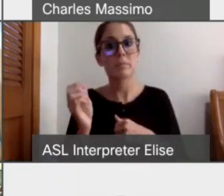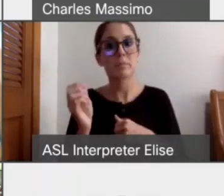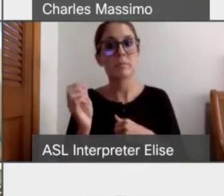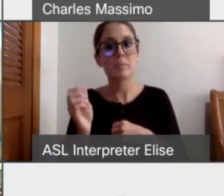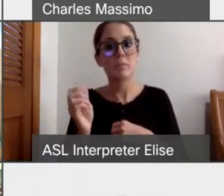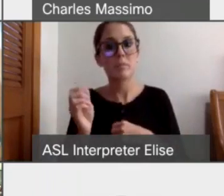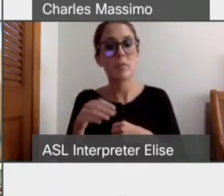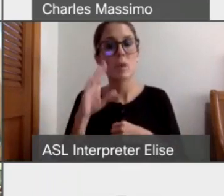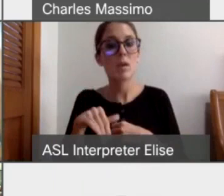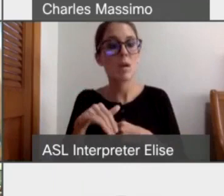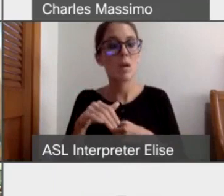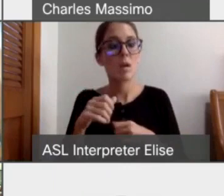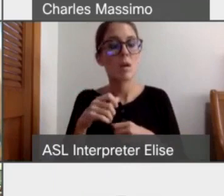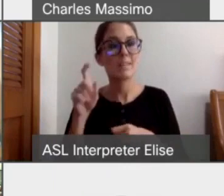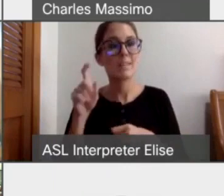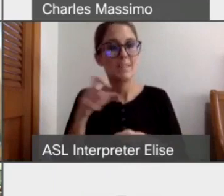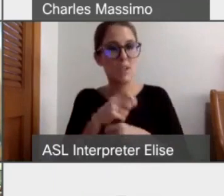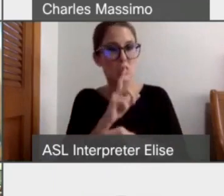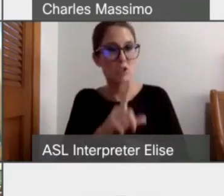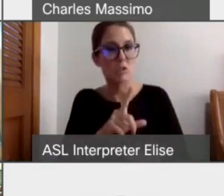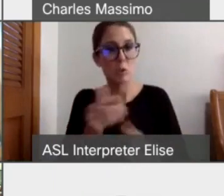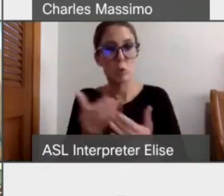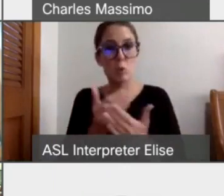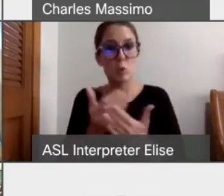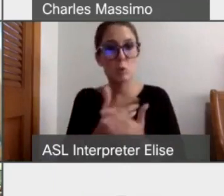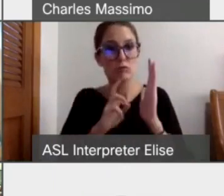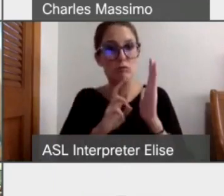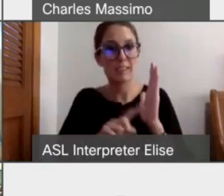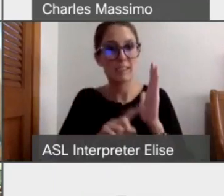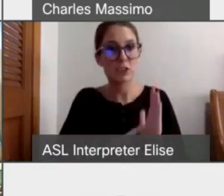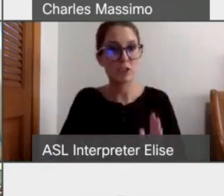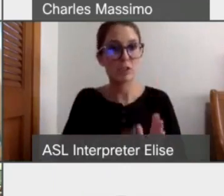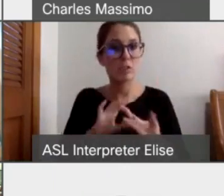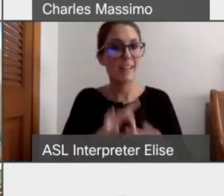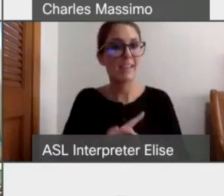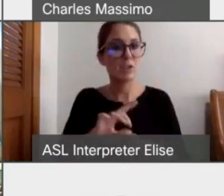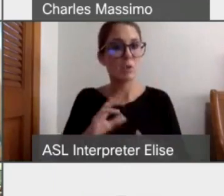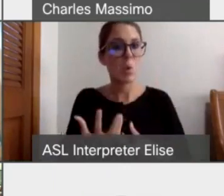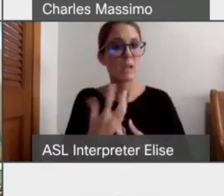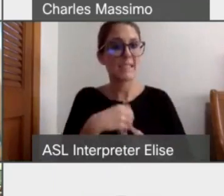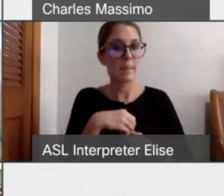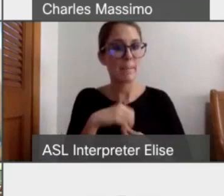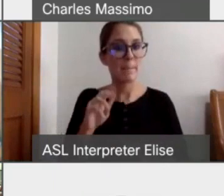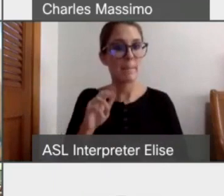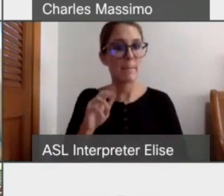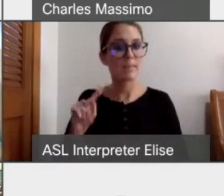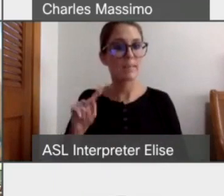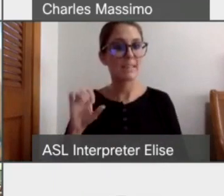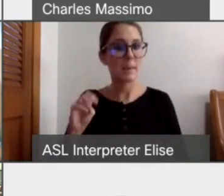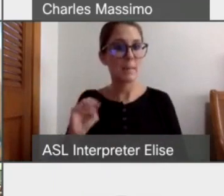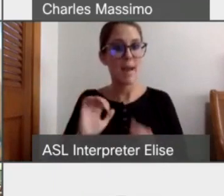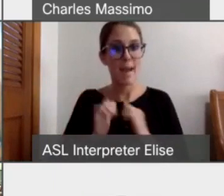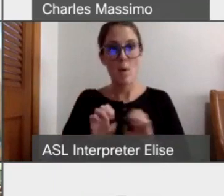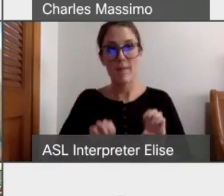We need to make sure that new research on autism and how it's evaluated